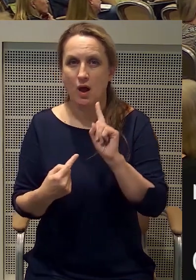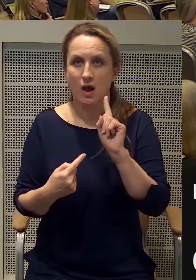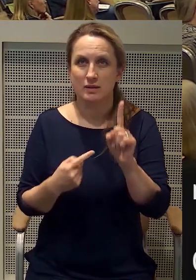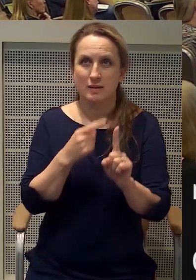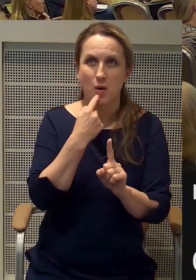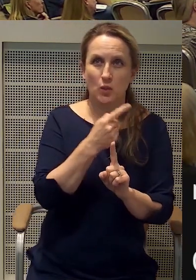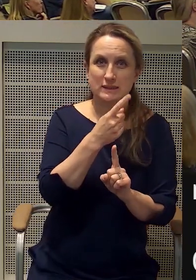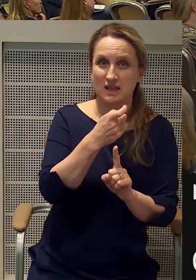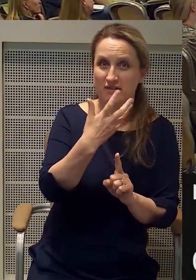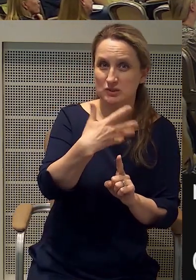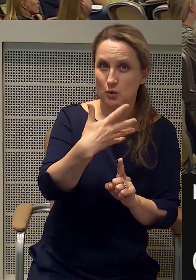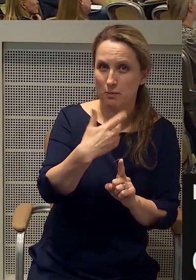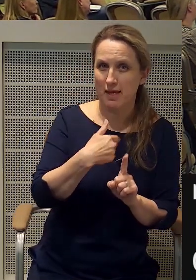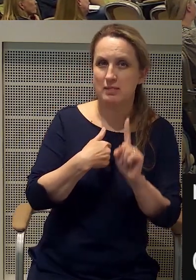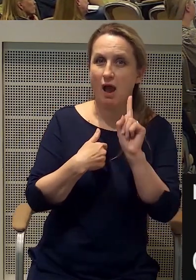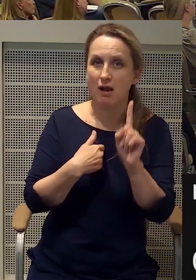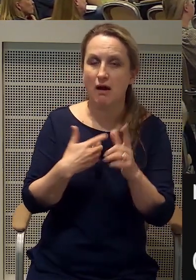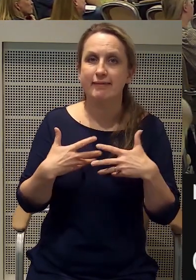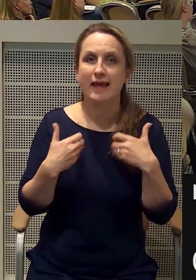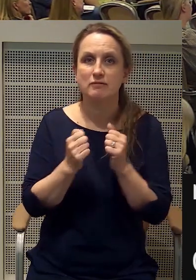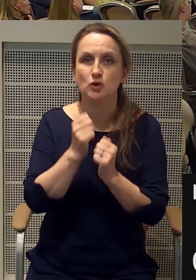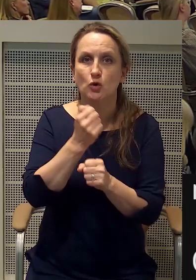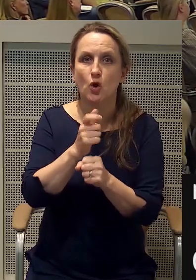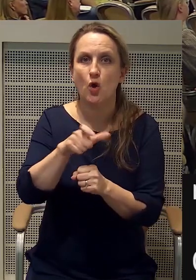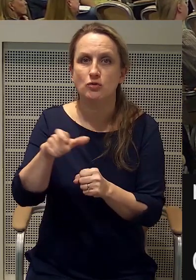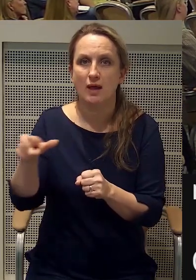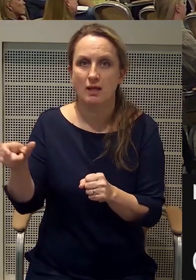health financing lacks funds,